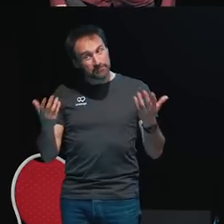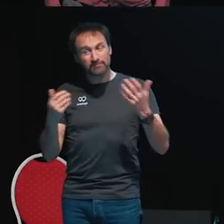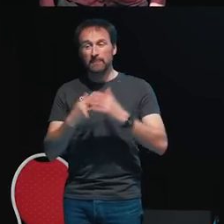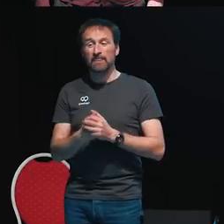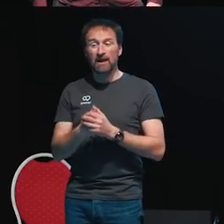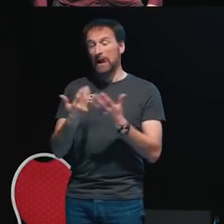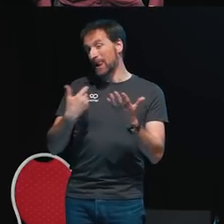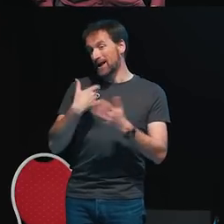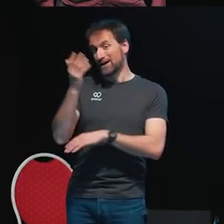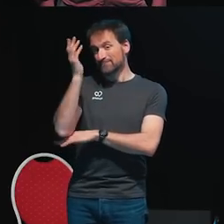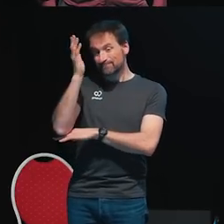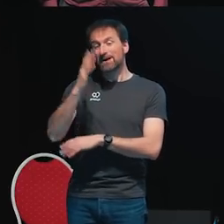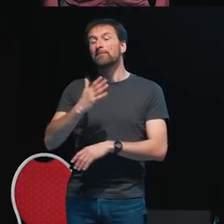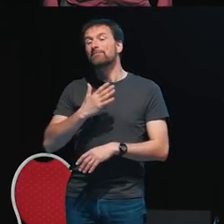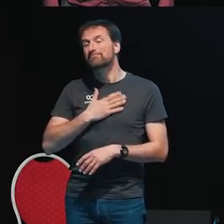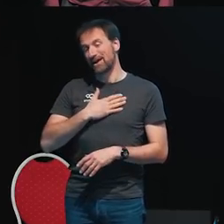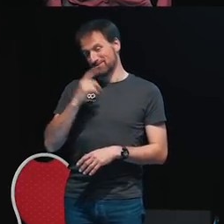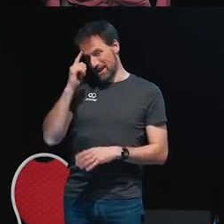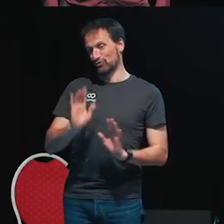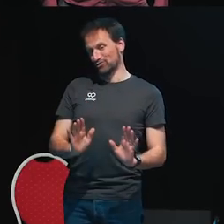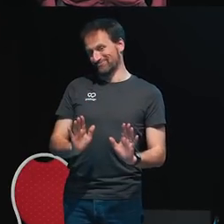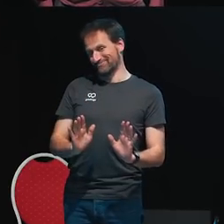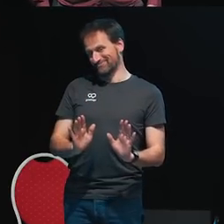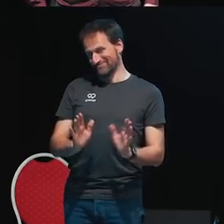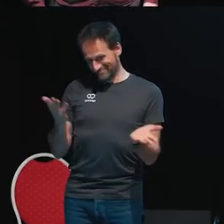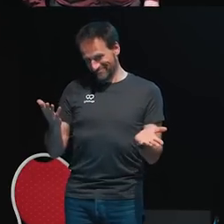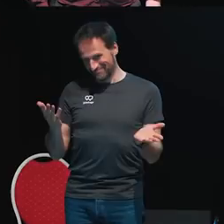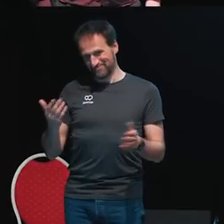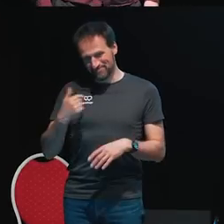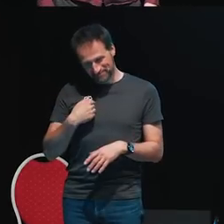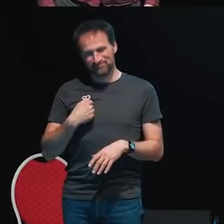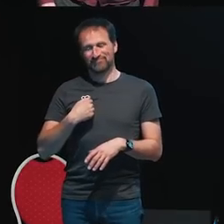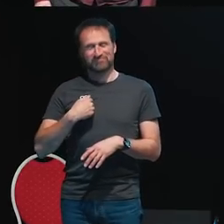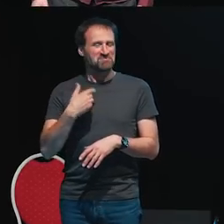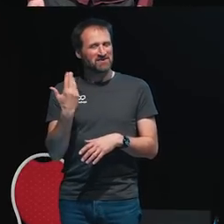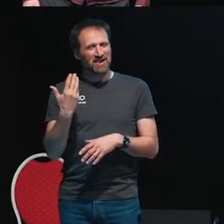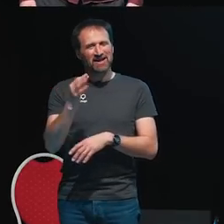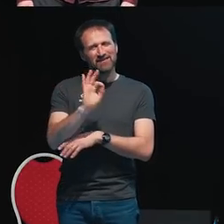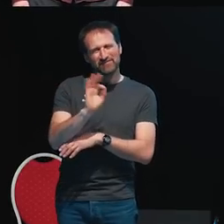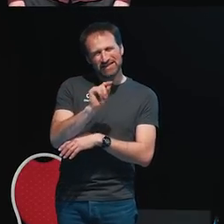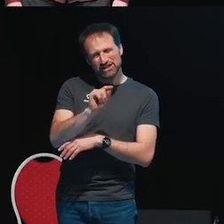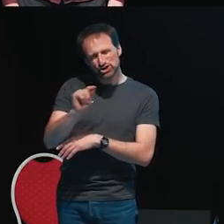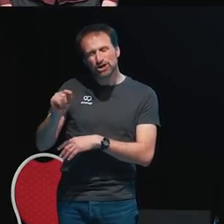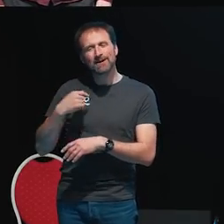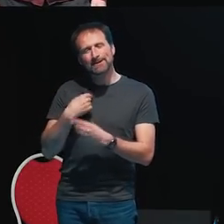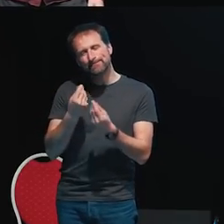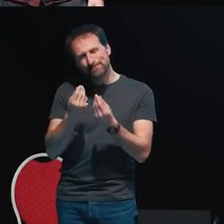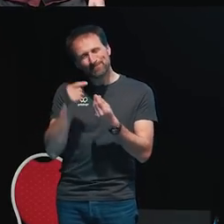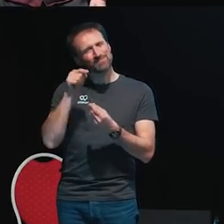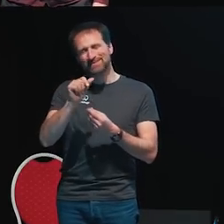opinion. I'll talk about the features that I consider most important